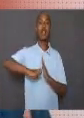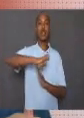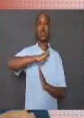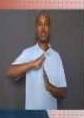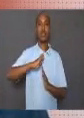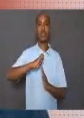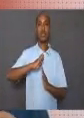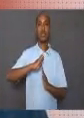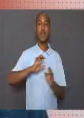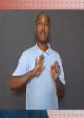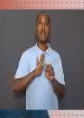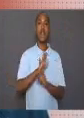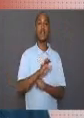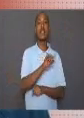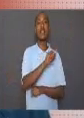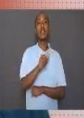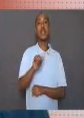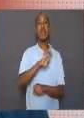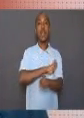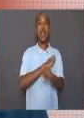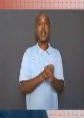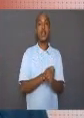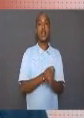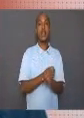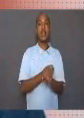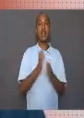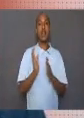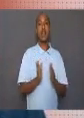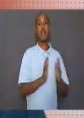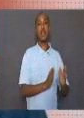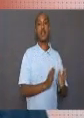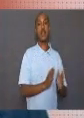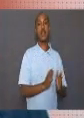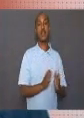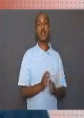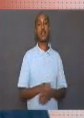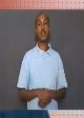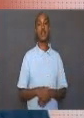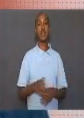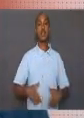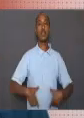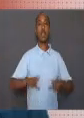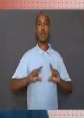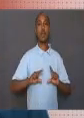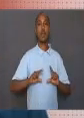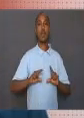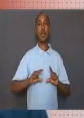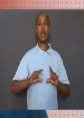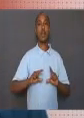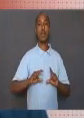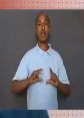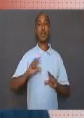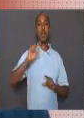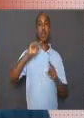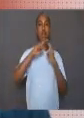Electrons fill the same energy level until stable noble gas